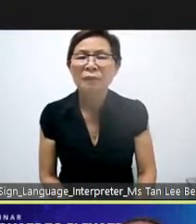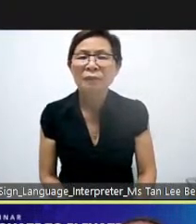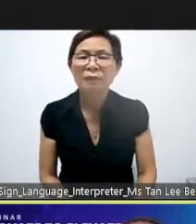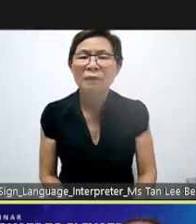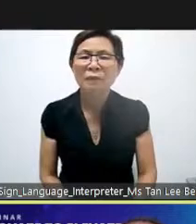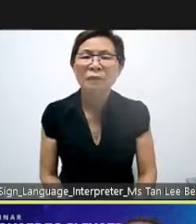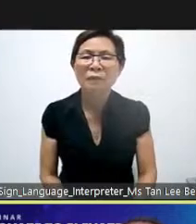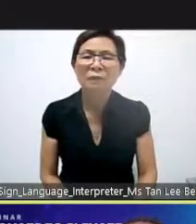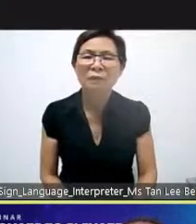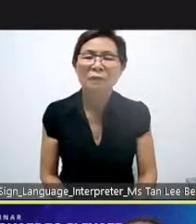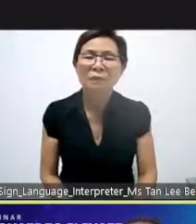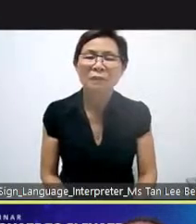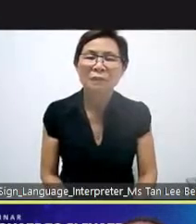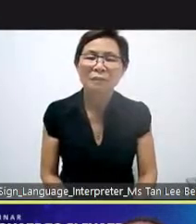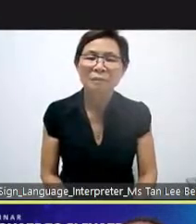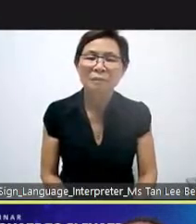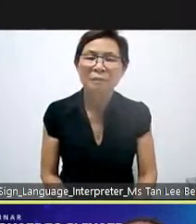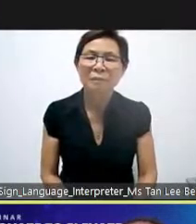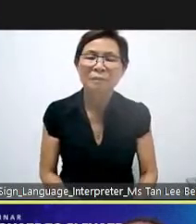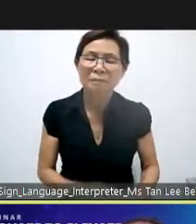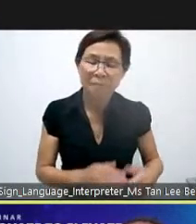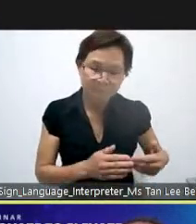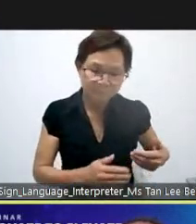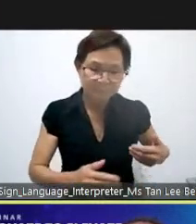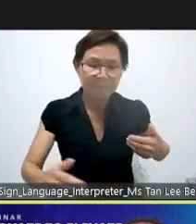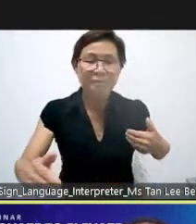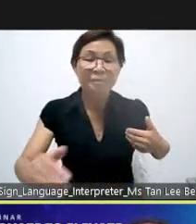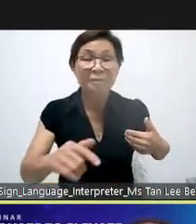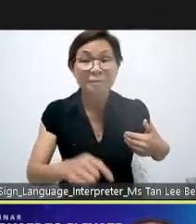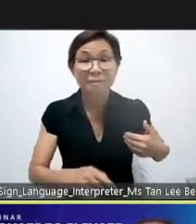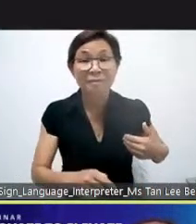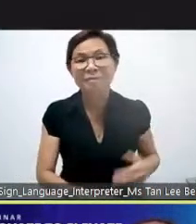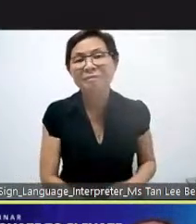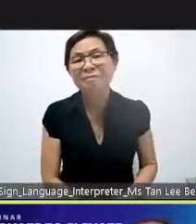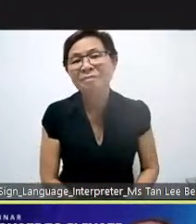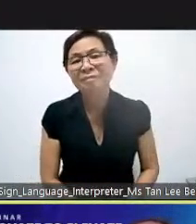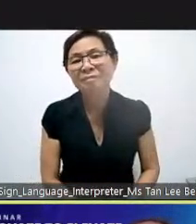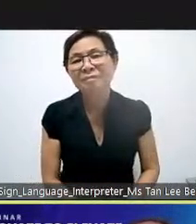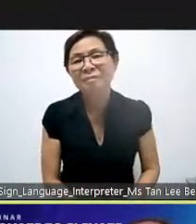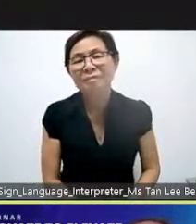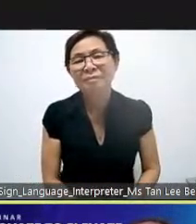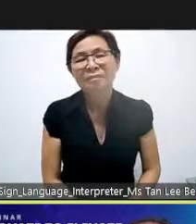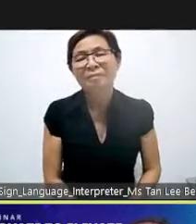Perjalanan ini terasa sangat menyedihkan.